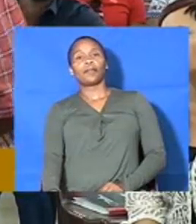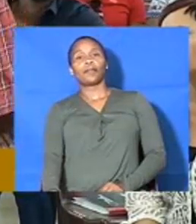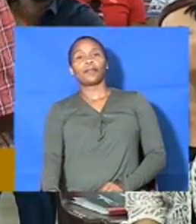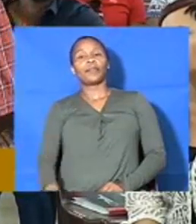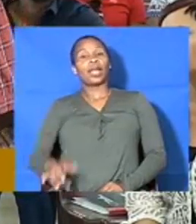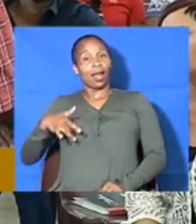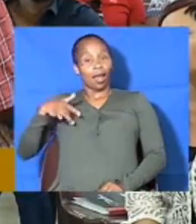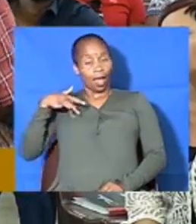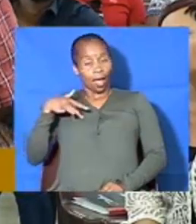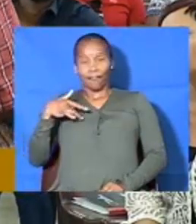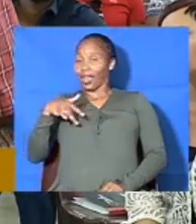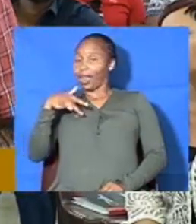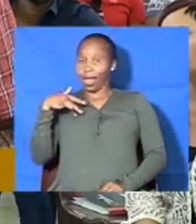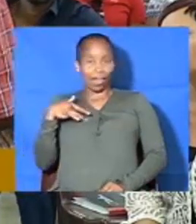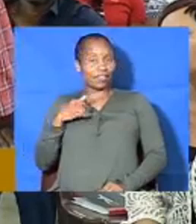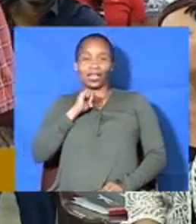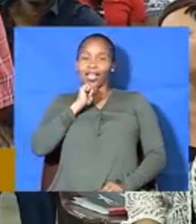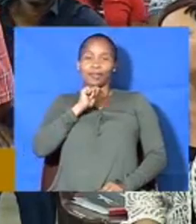He